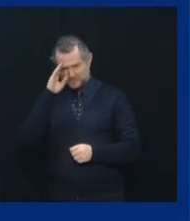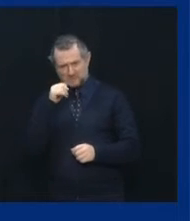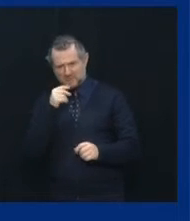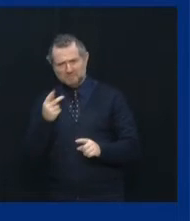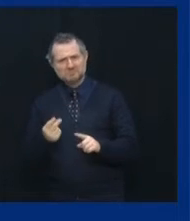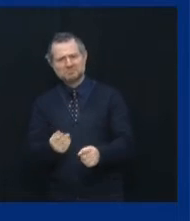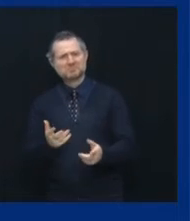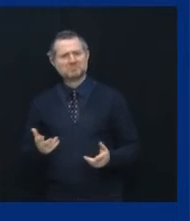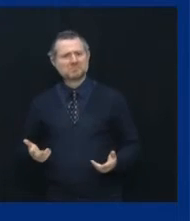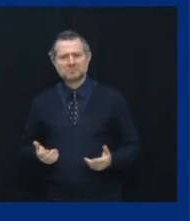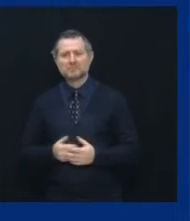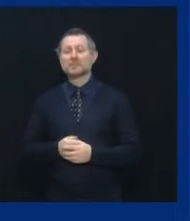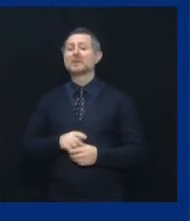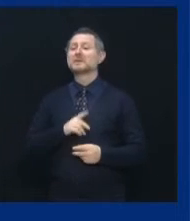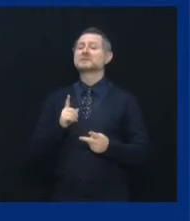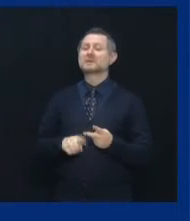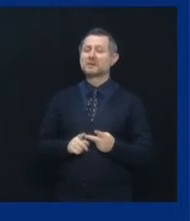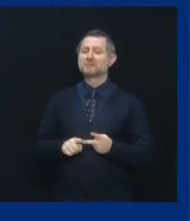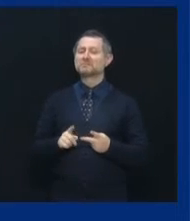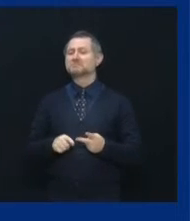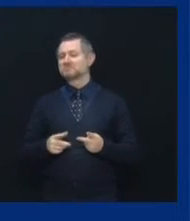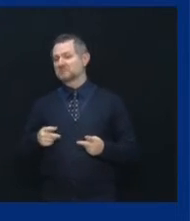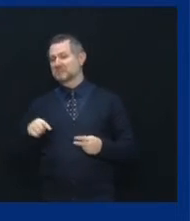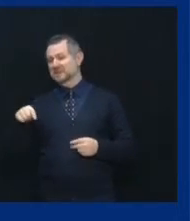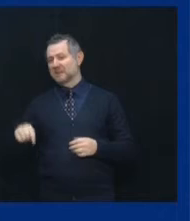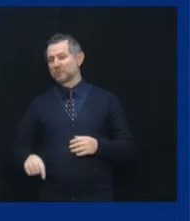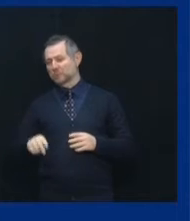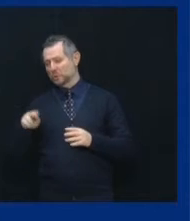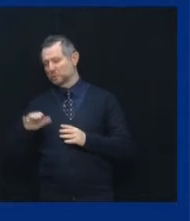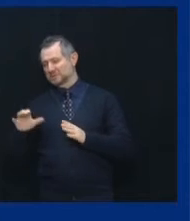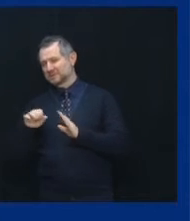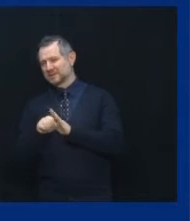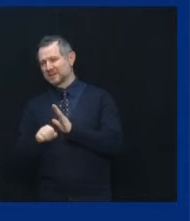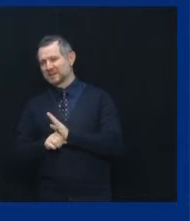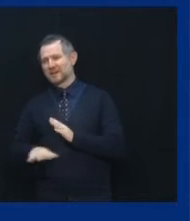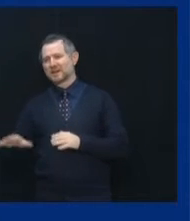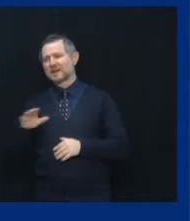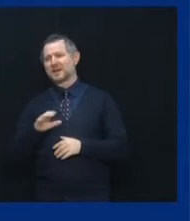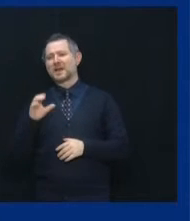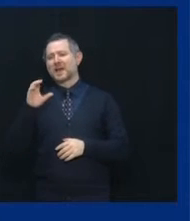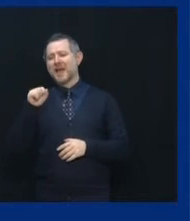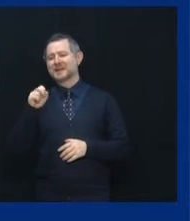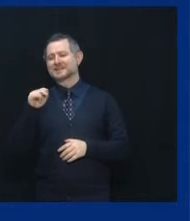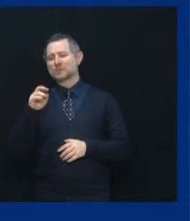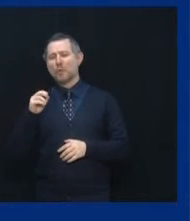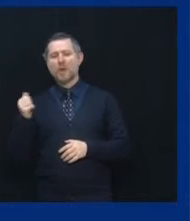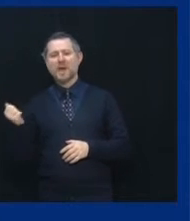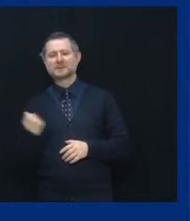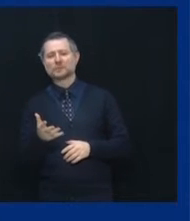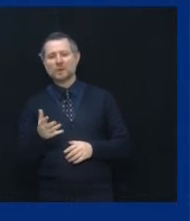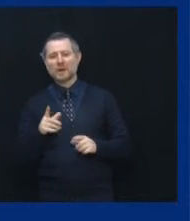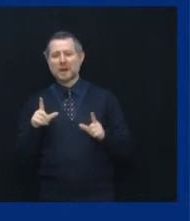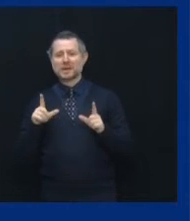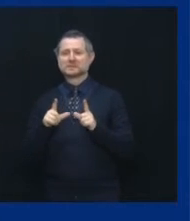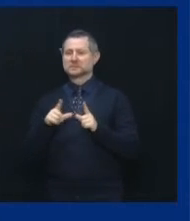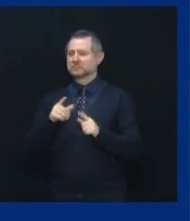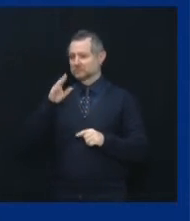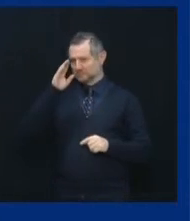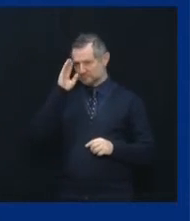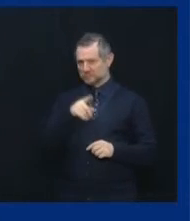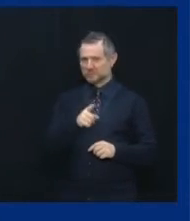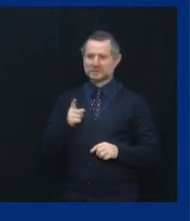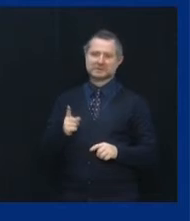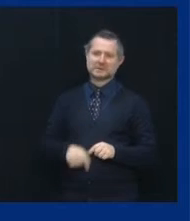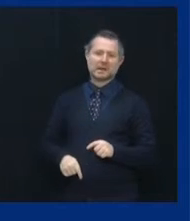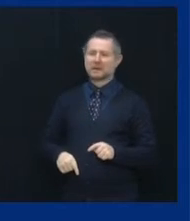on downstate casino licenses. I know that those are technically not supposed to be released until 2023, but has any consideration